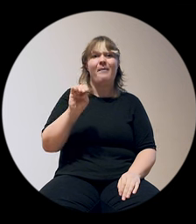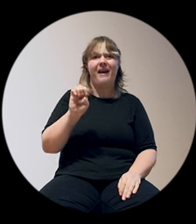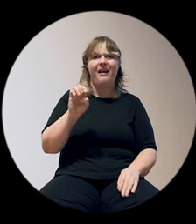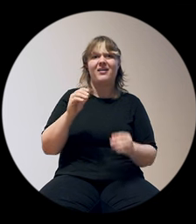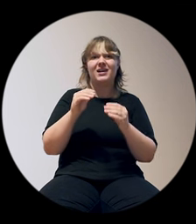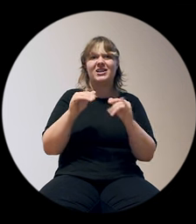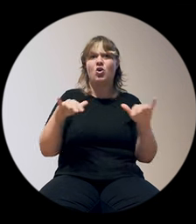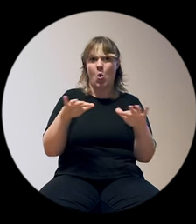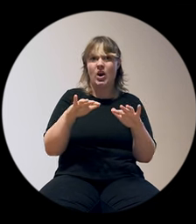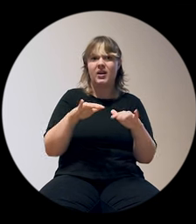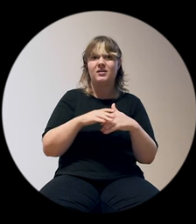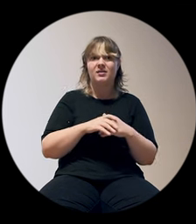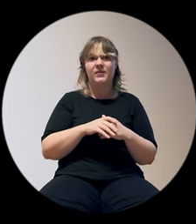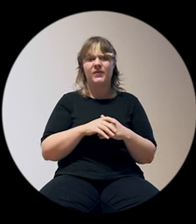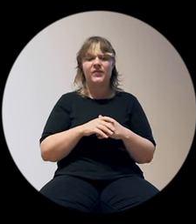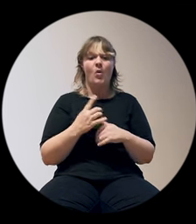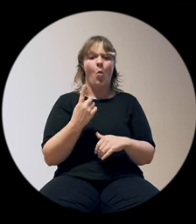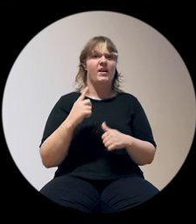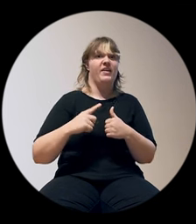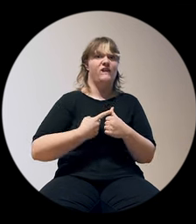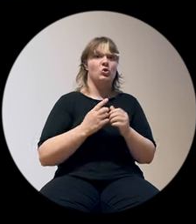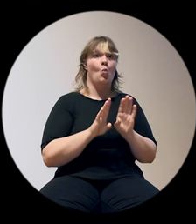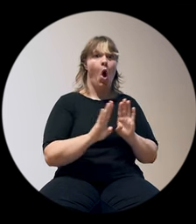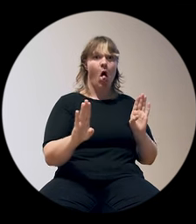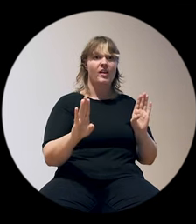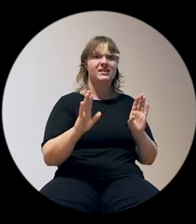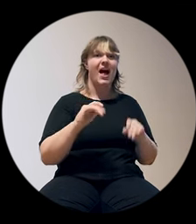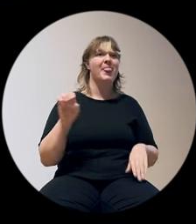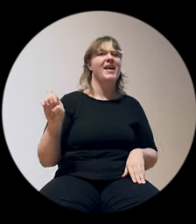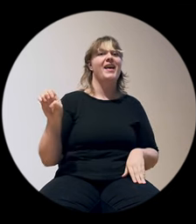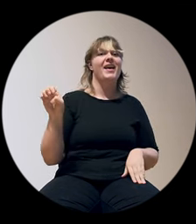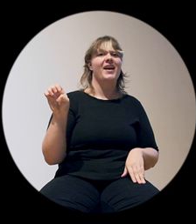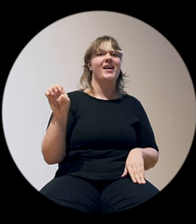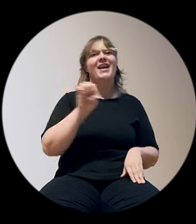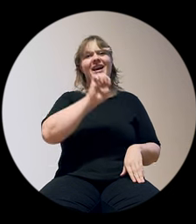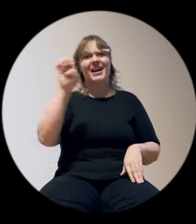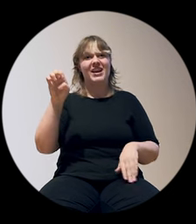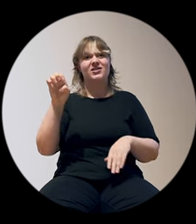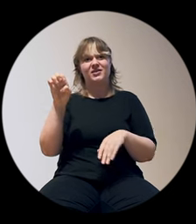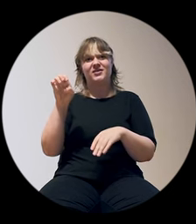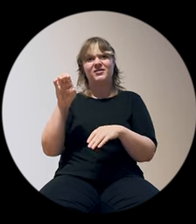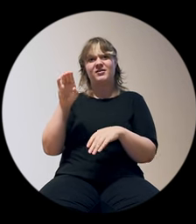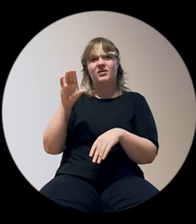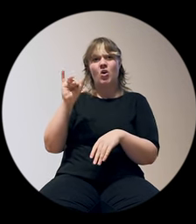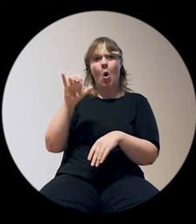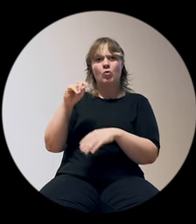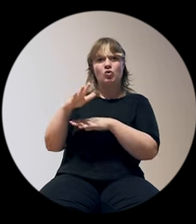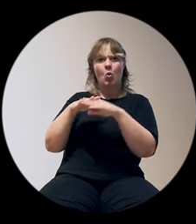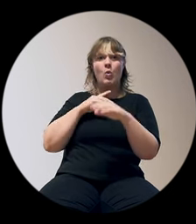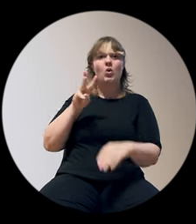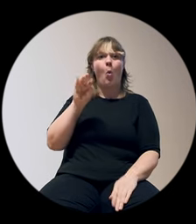territory, and one of the first walls on the East Coast was Wall Street, which was put up to